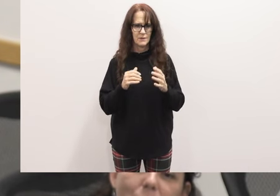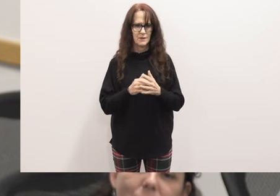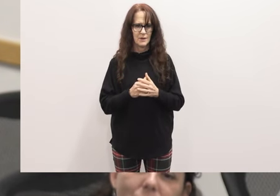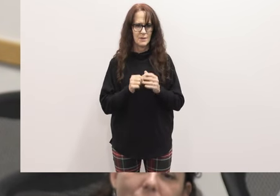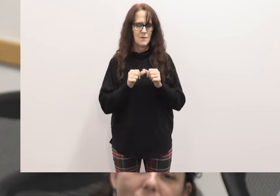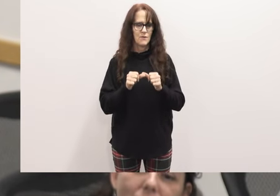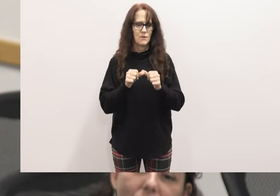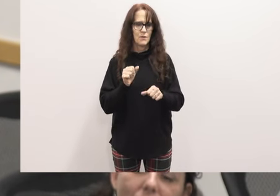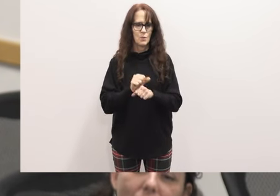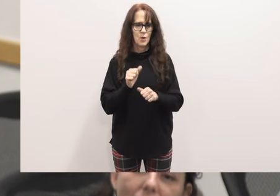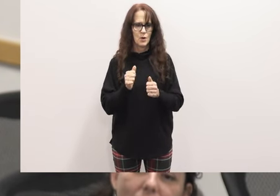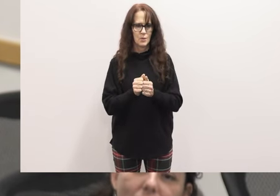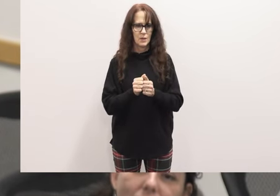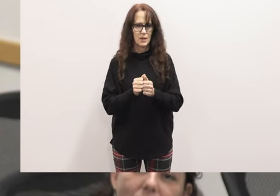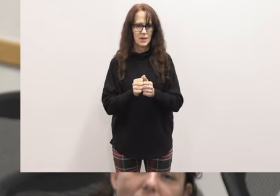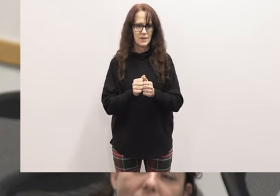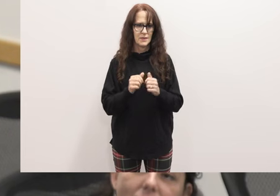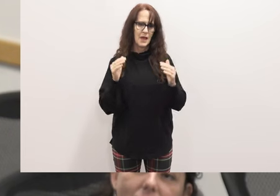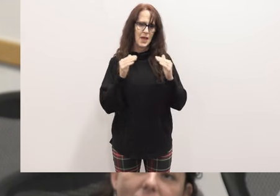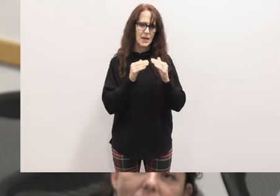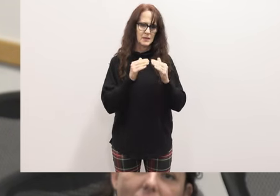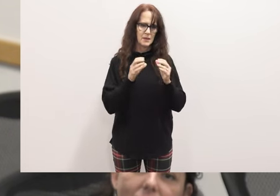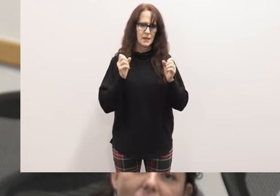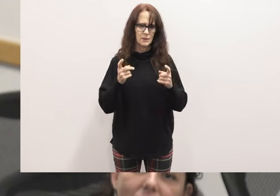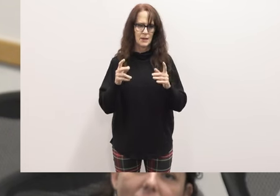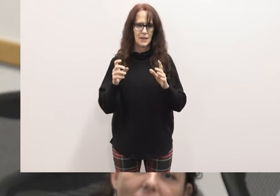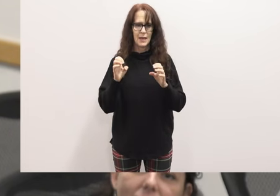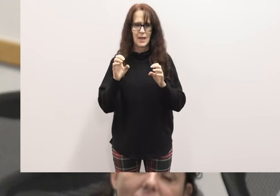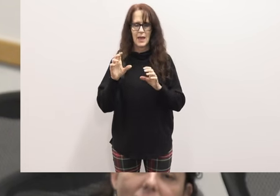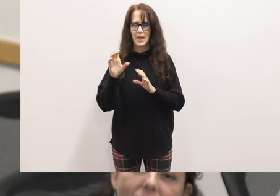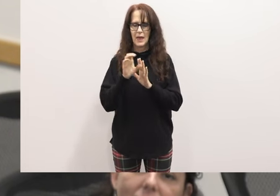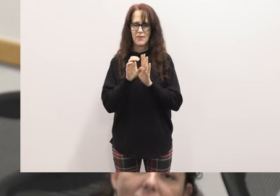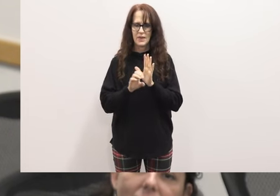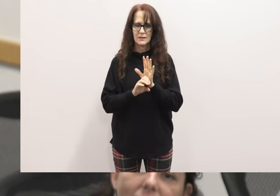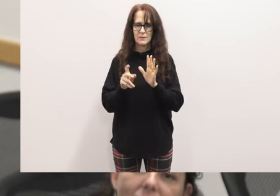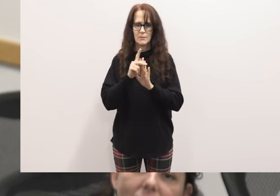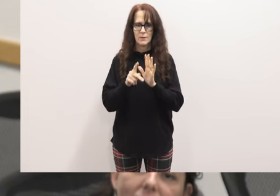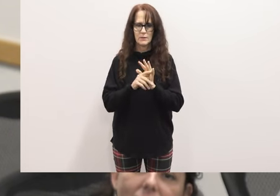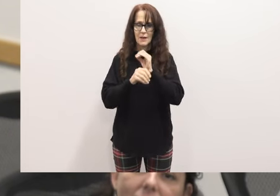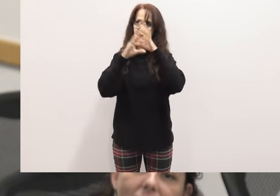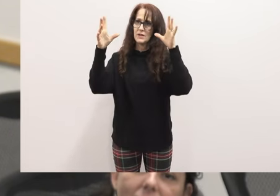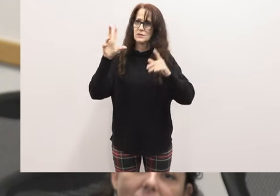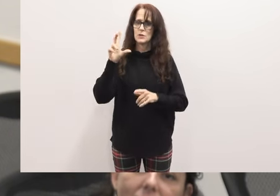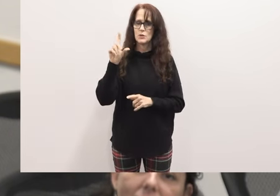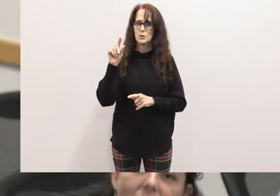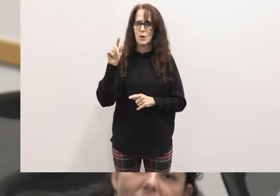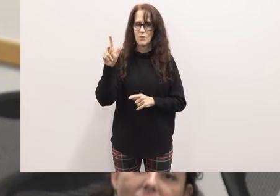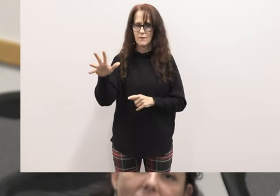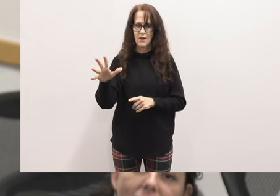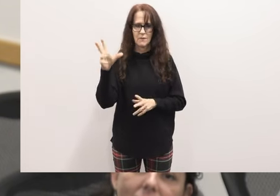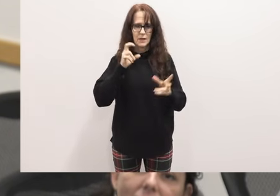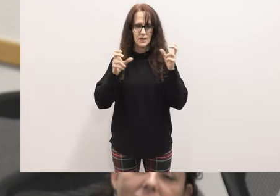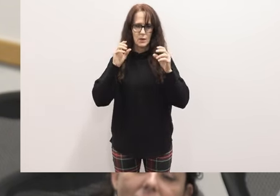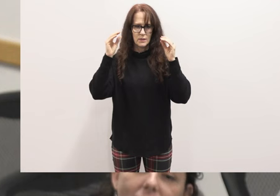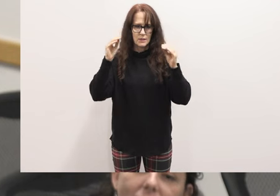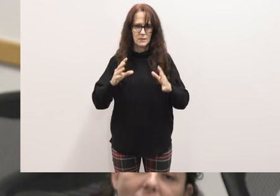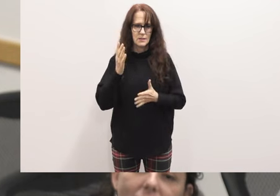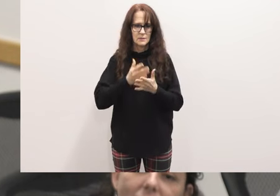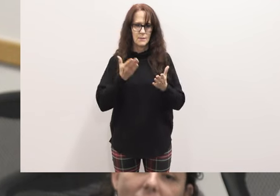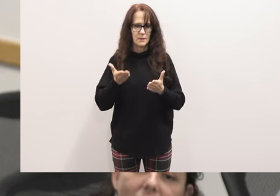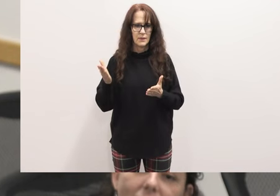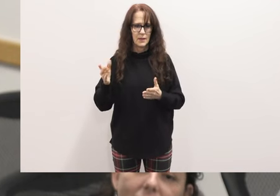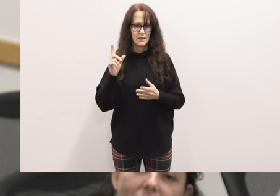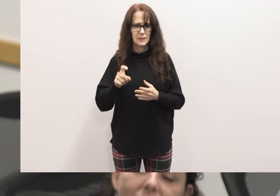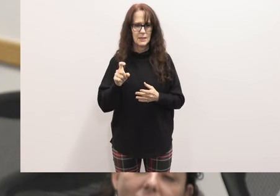forward the work with our excellence, equity, and ethics policy and Vision 2035, and also hearing from our teachers some of the things that they